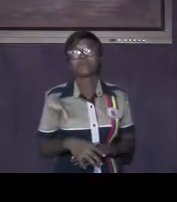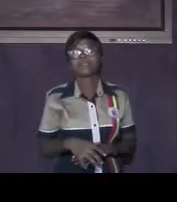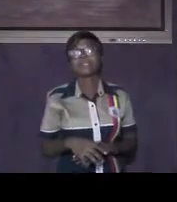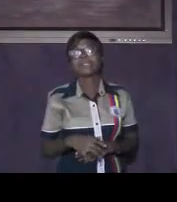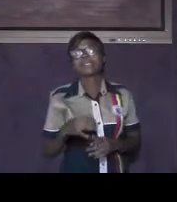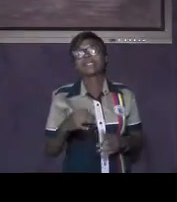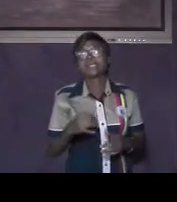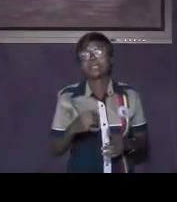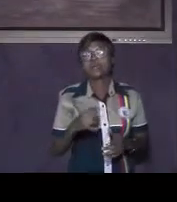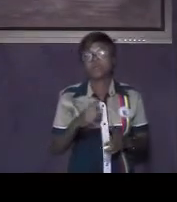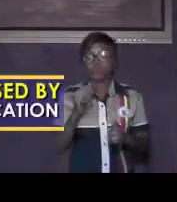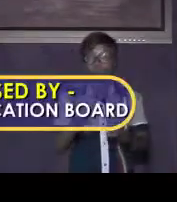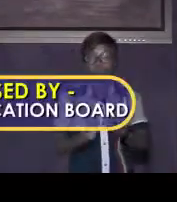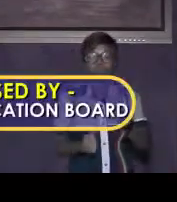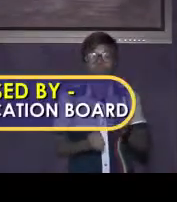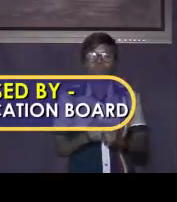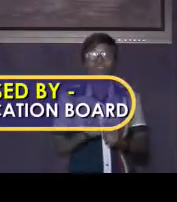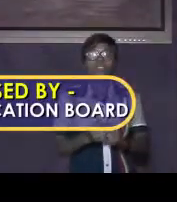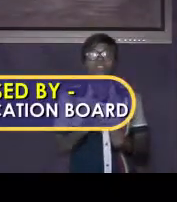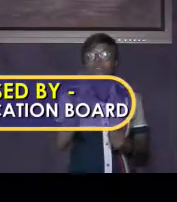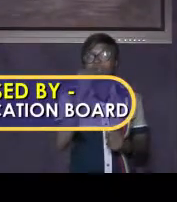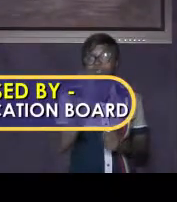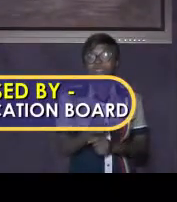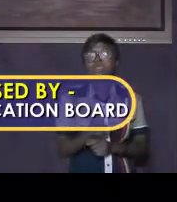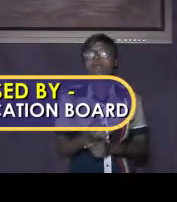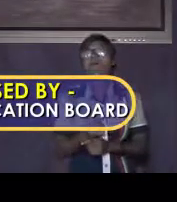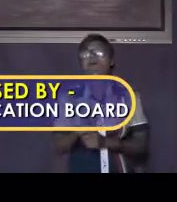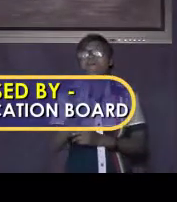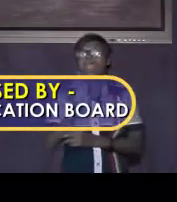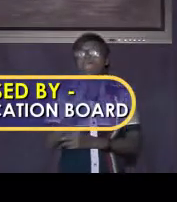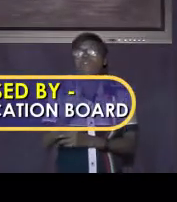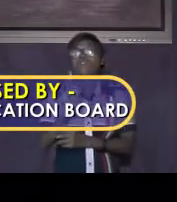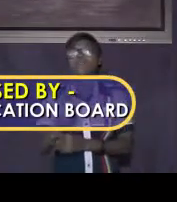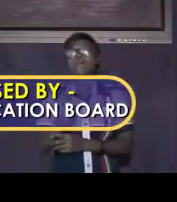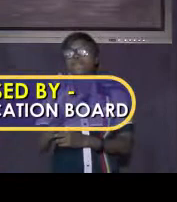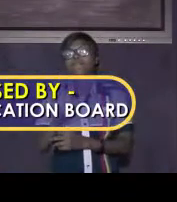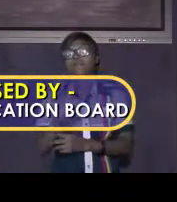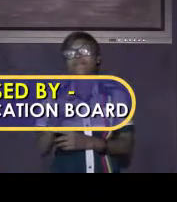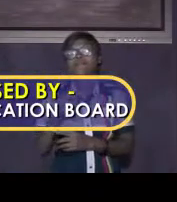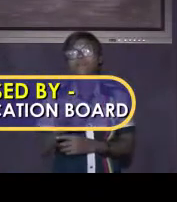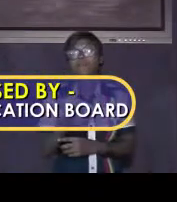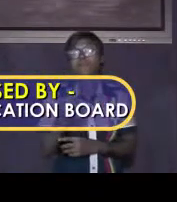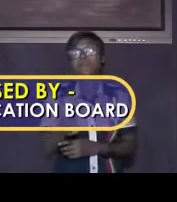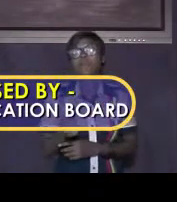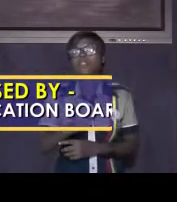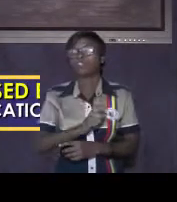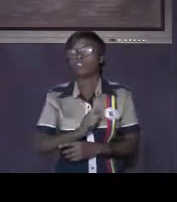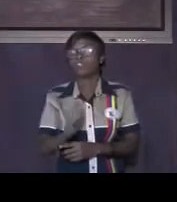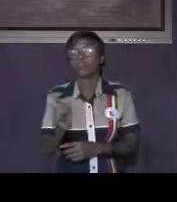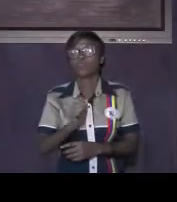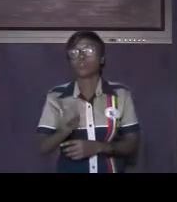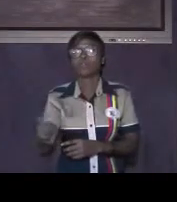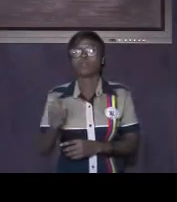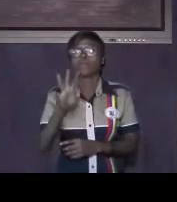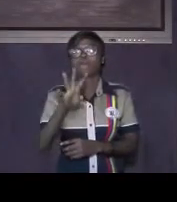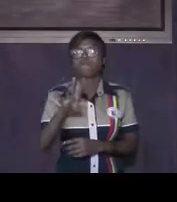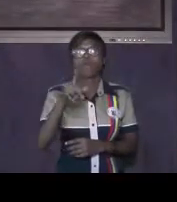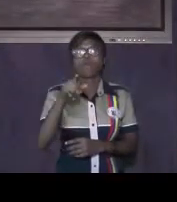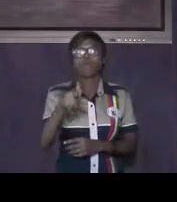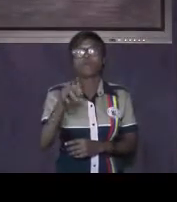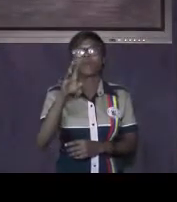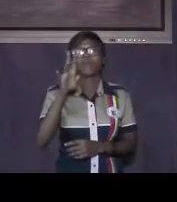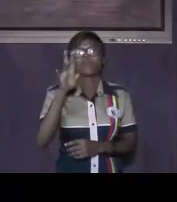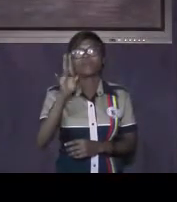475 hectares is 4.75 kilometers squares. The area you need to focus on is how you